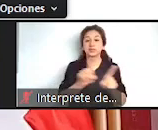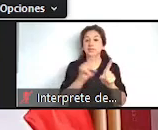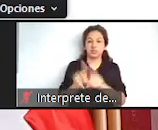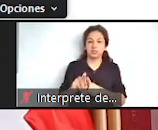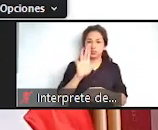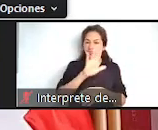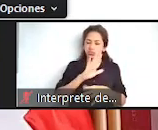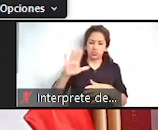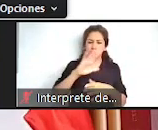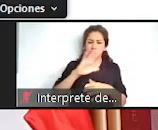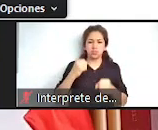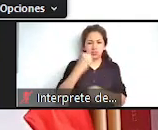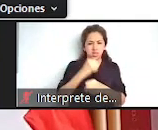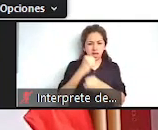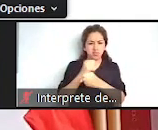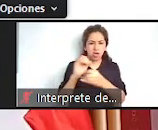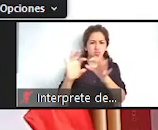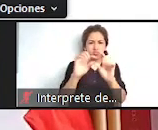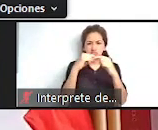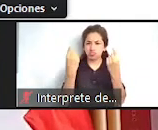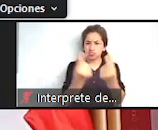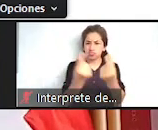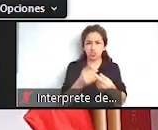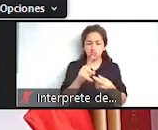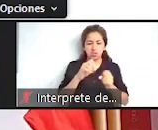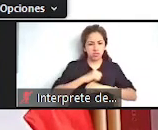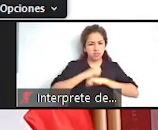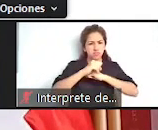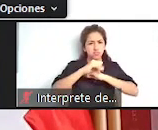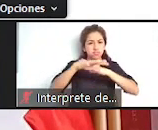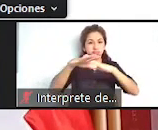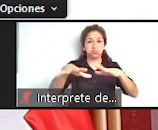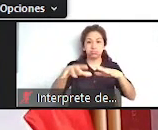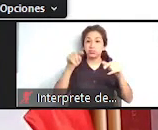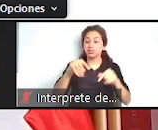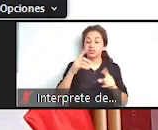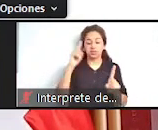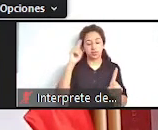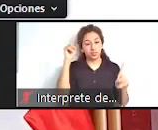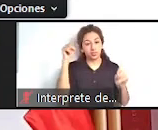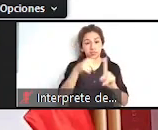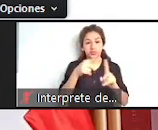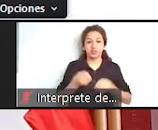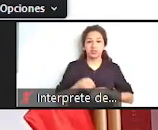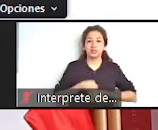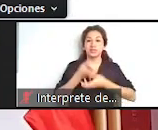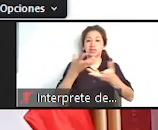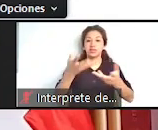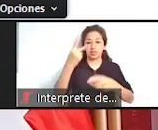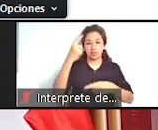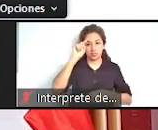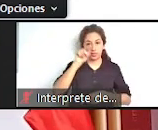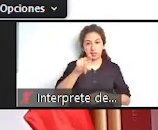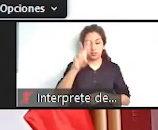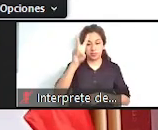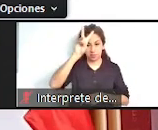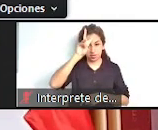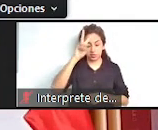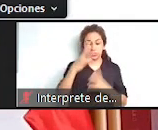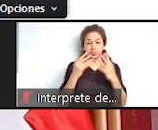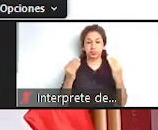joint effort and the positive impact that this type of goals will bring to